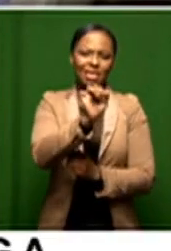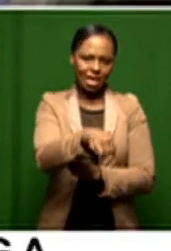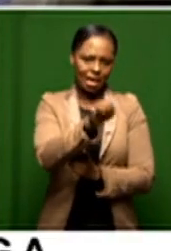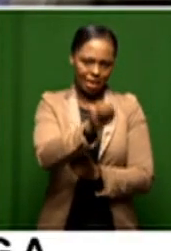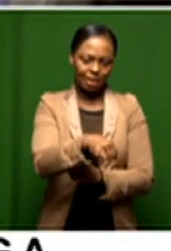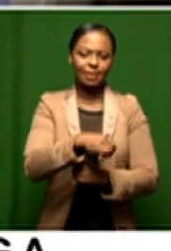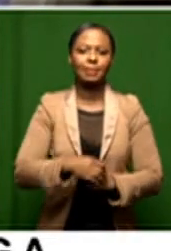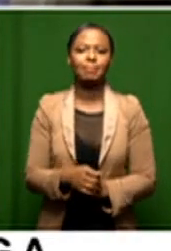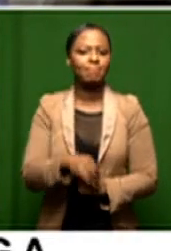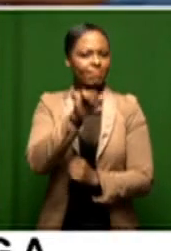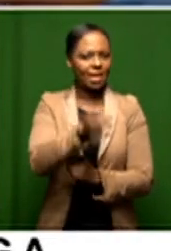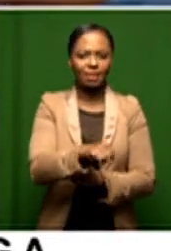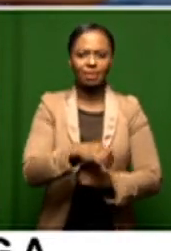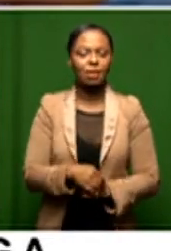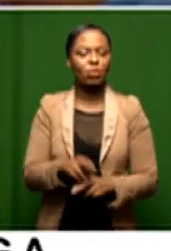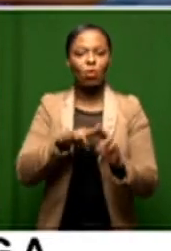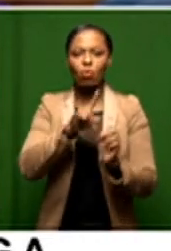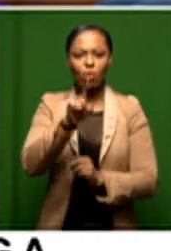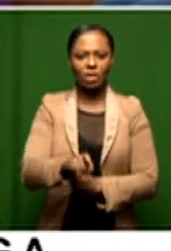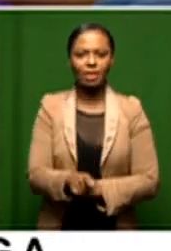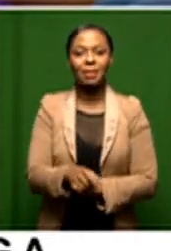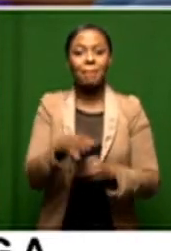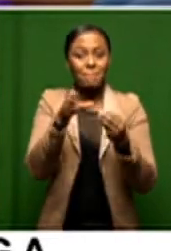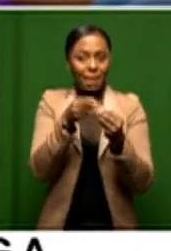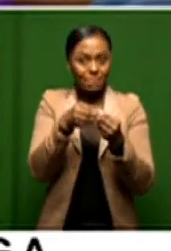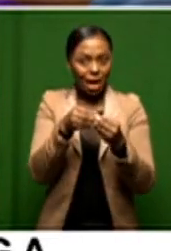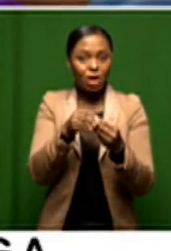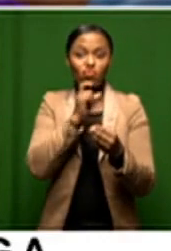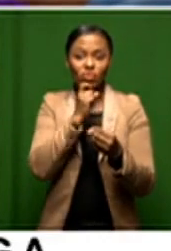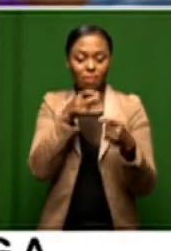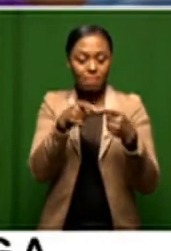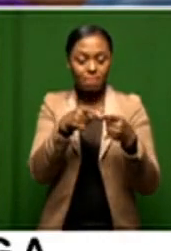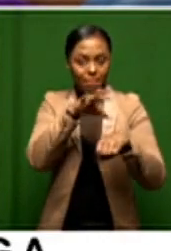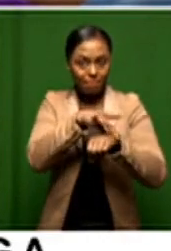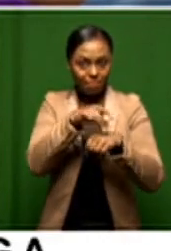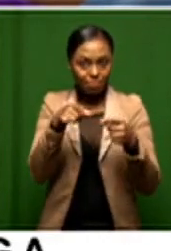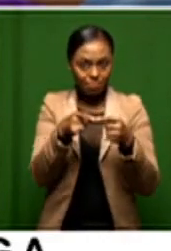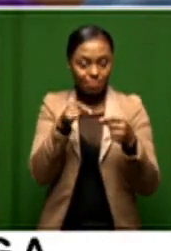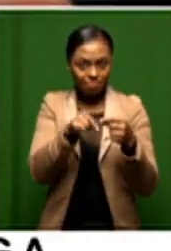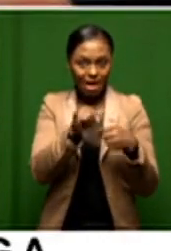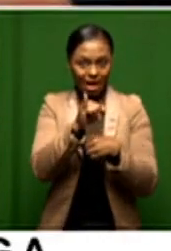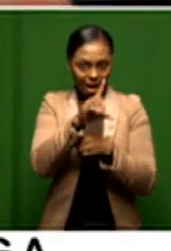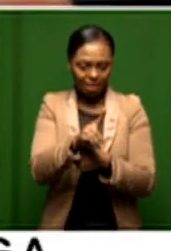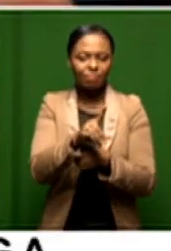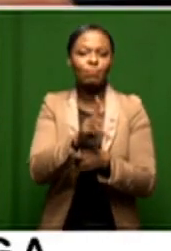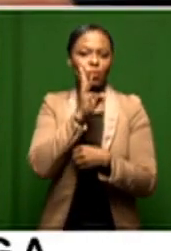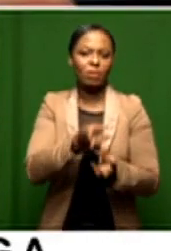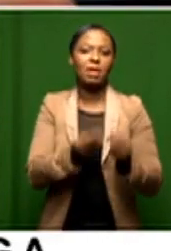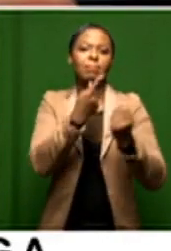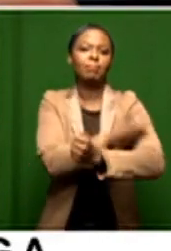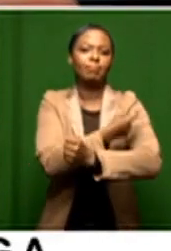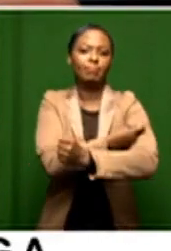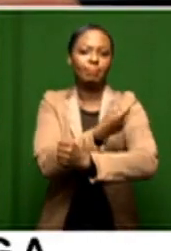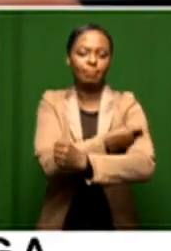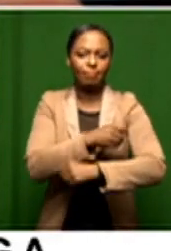Absolutely. There's no question that medical scheme members will have access. And in addition, the price paid by medical